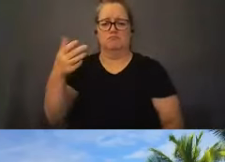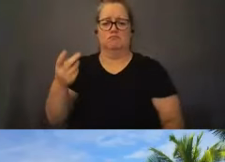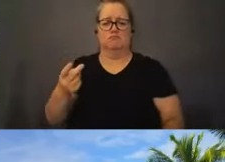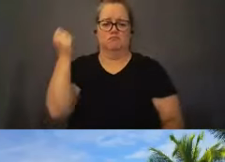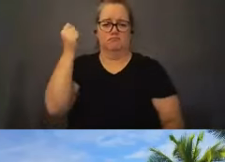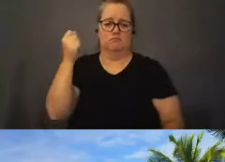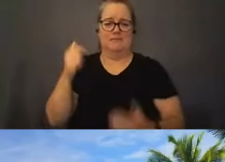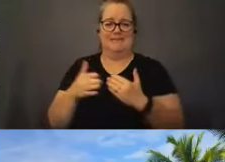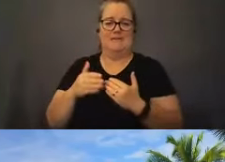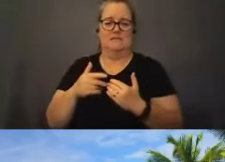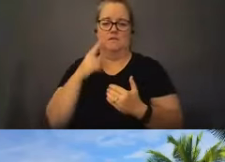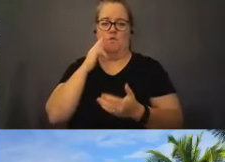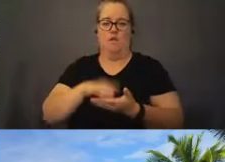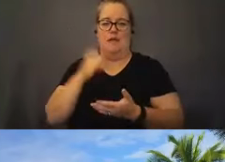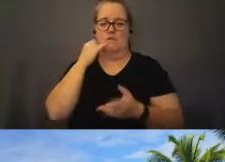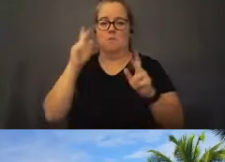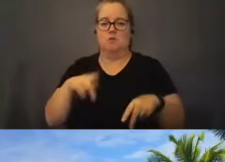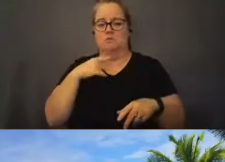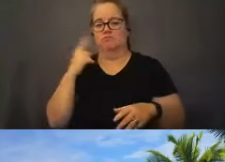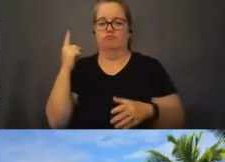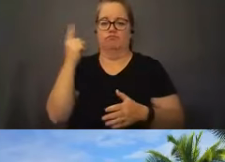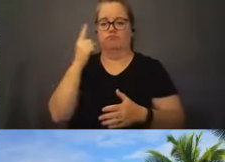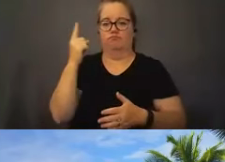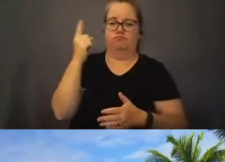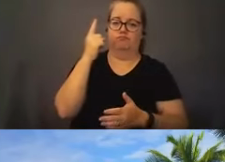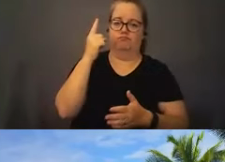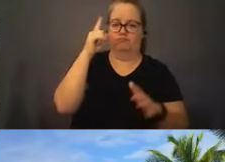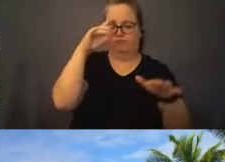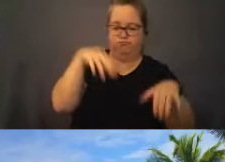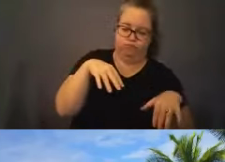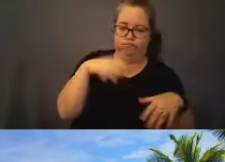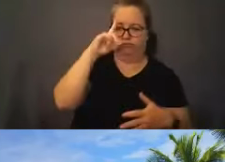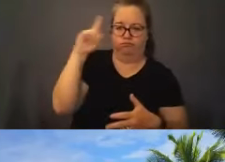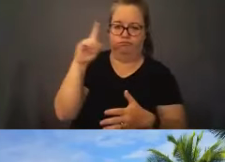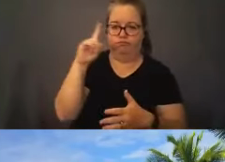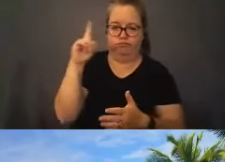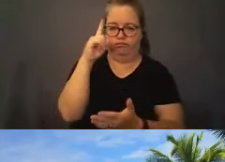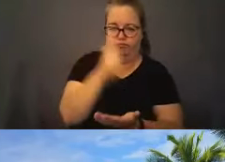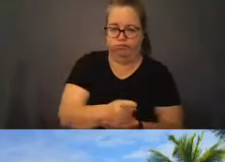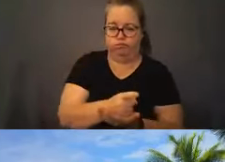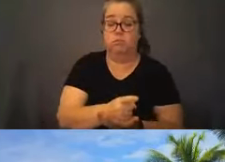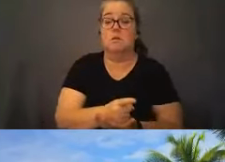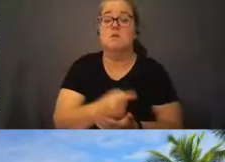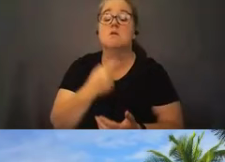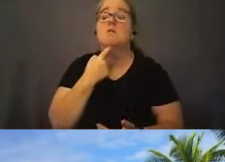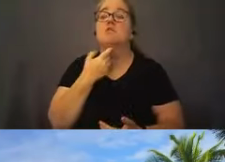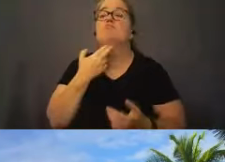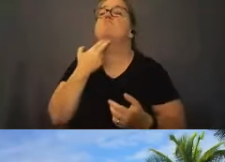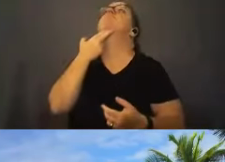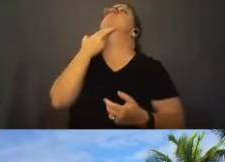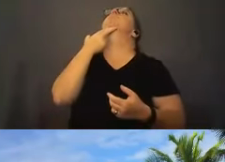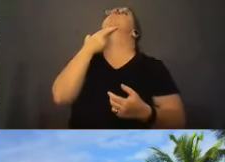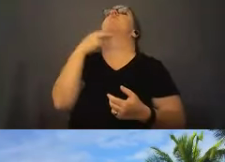for somebody that has collapsed. So we try to remember to do that. The jaw thrust is